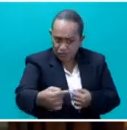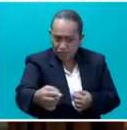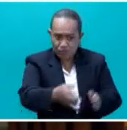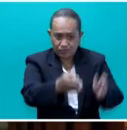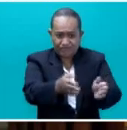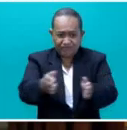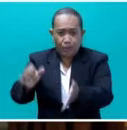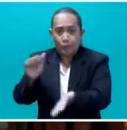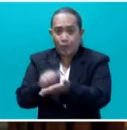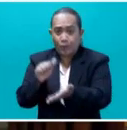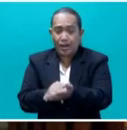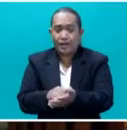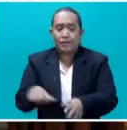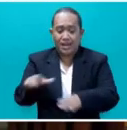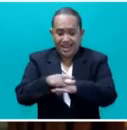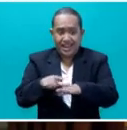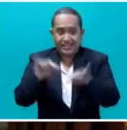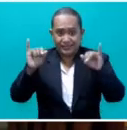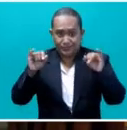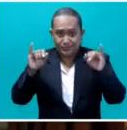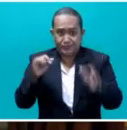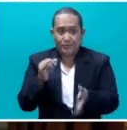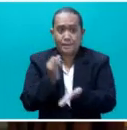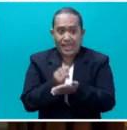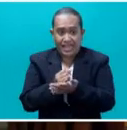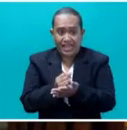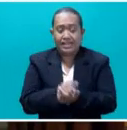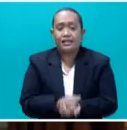land subdivision matters. Mr. Speaker, sir, for the